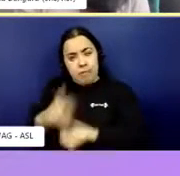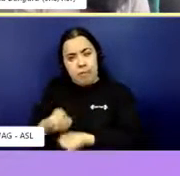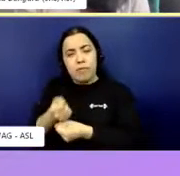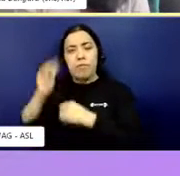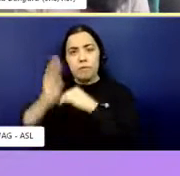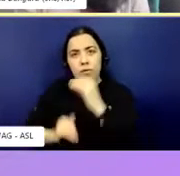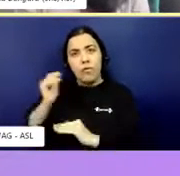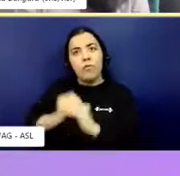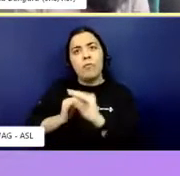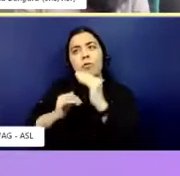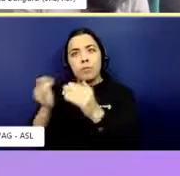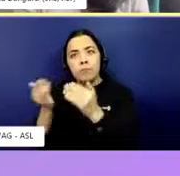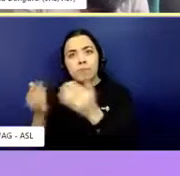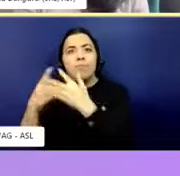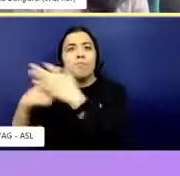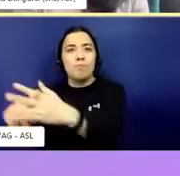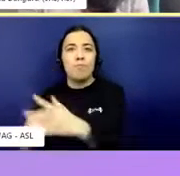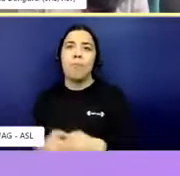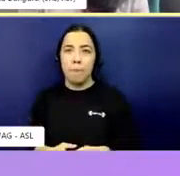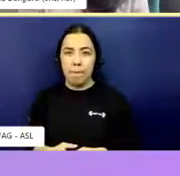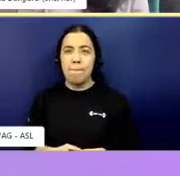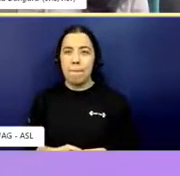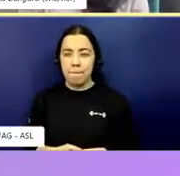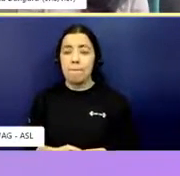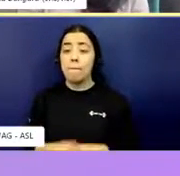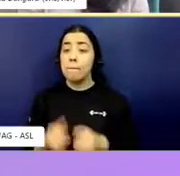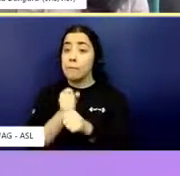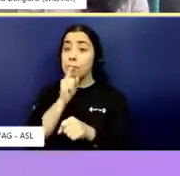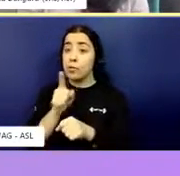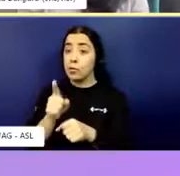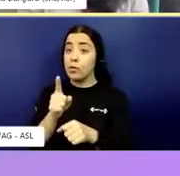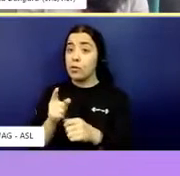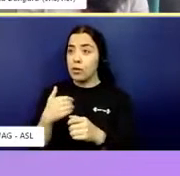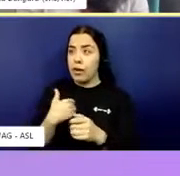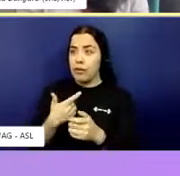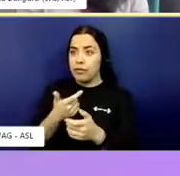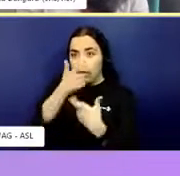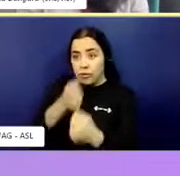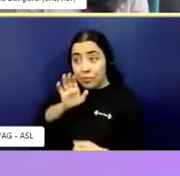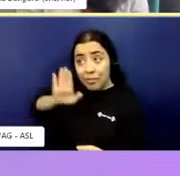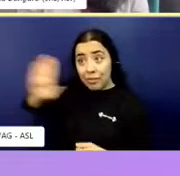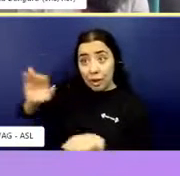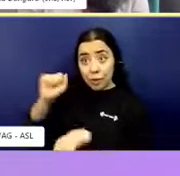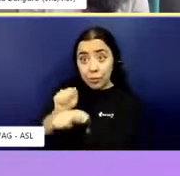comfortable going into these. Make sure you're showing the genuine interest in their work.